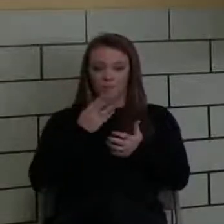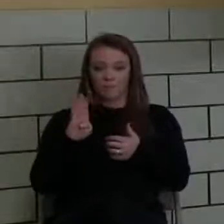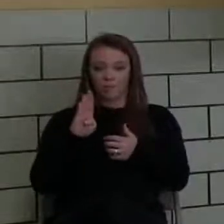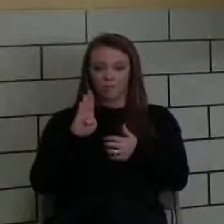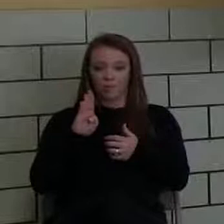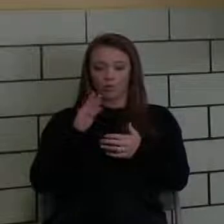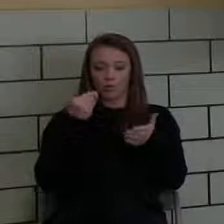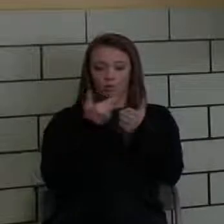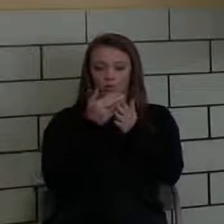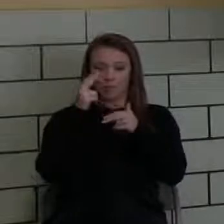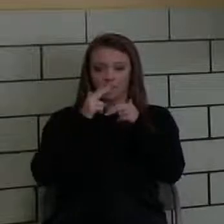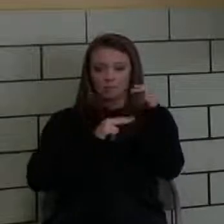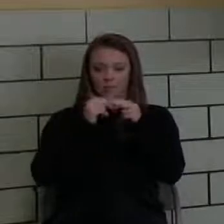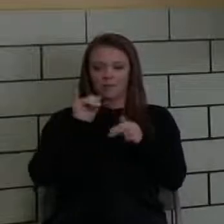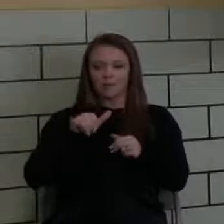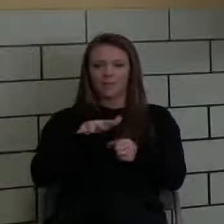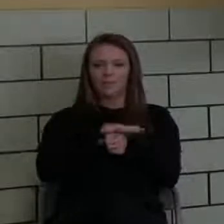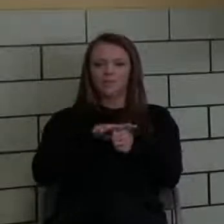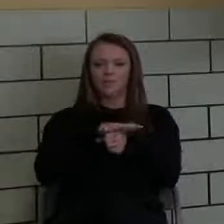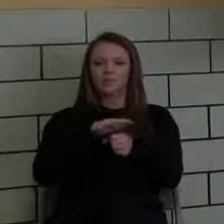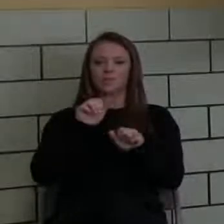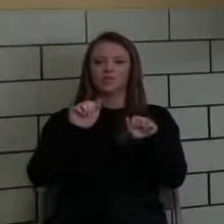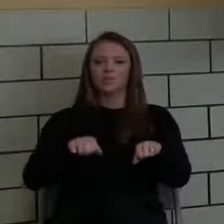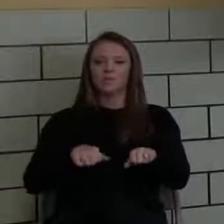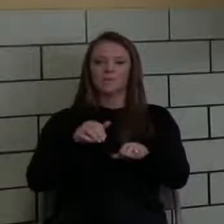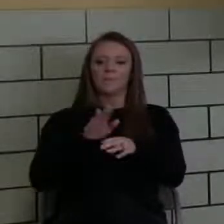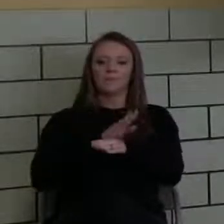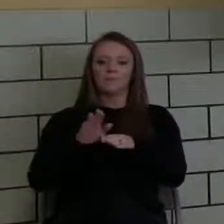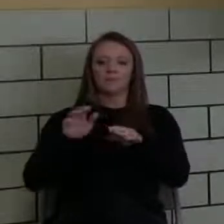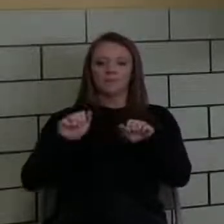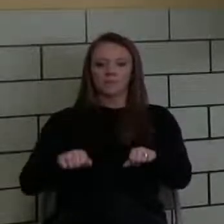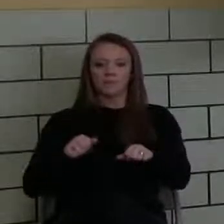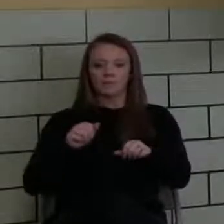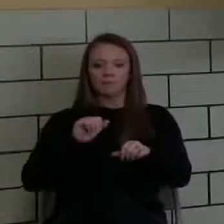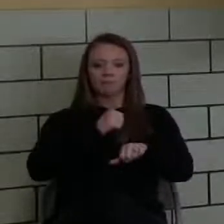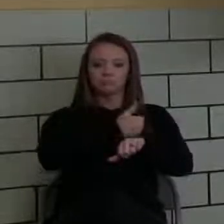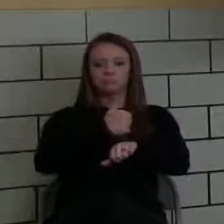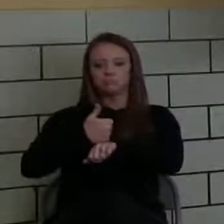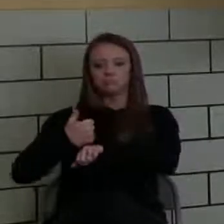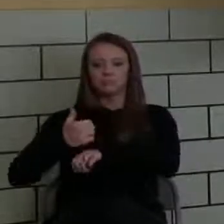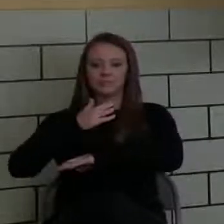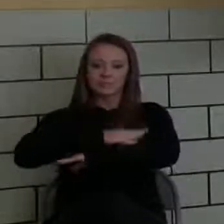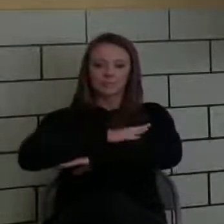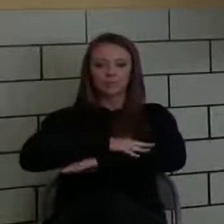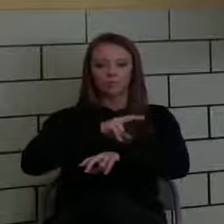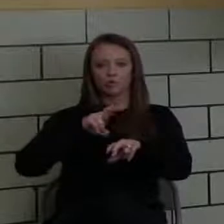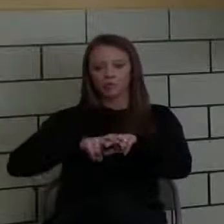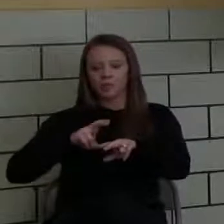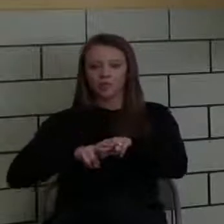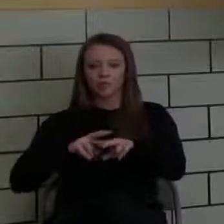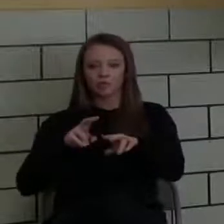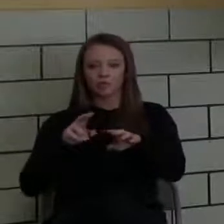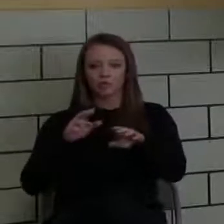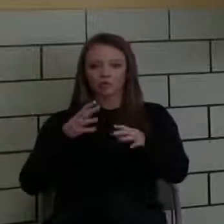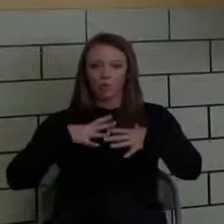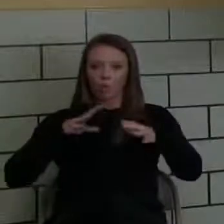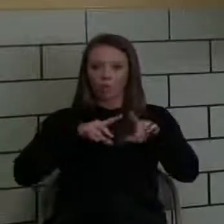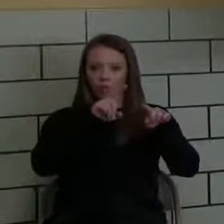can be spaces where businesses can pull out tables and chairs or racks of clothing or